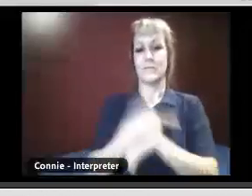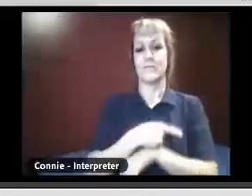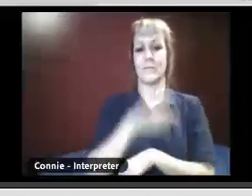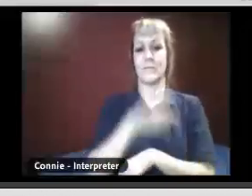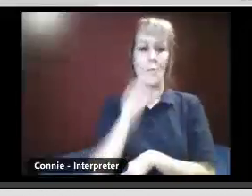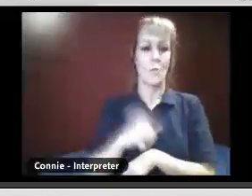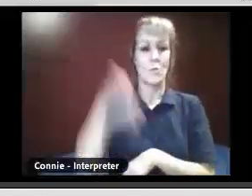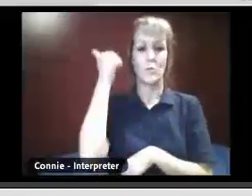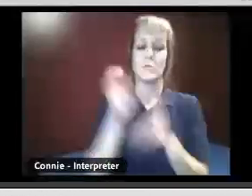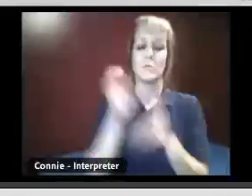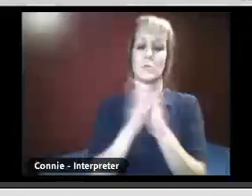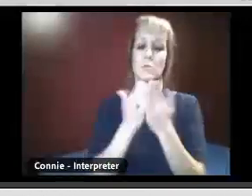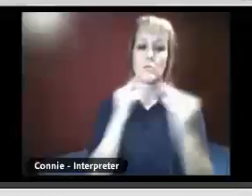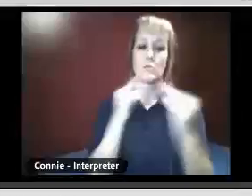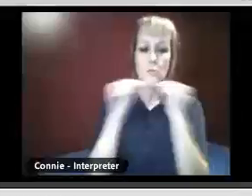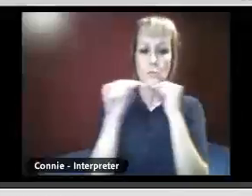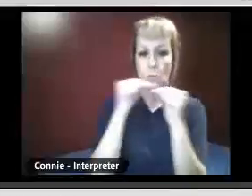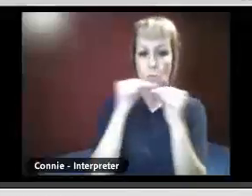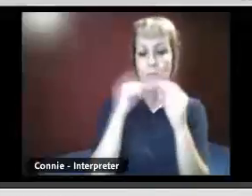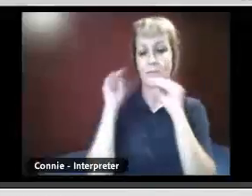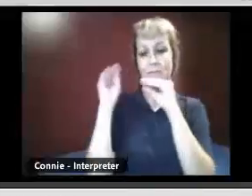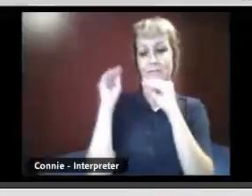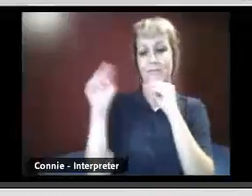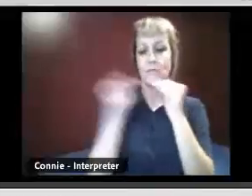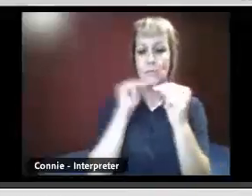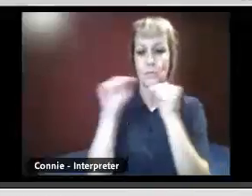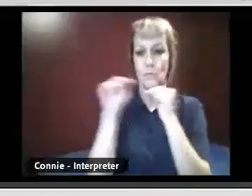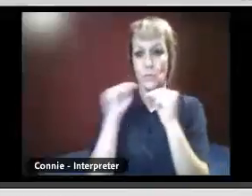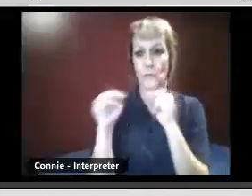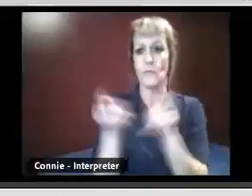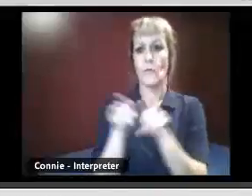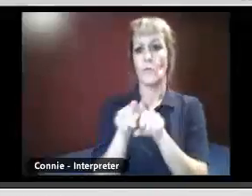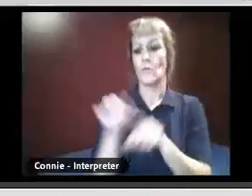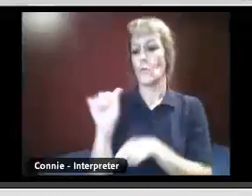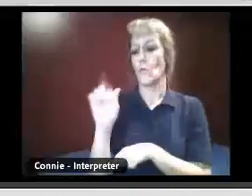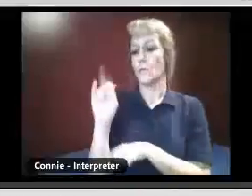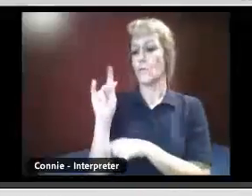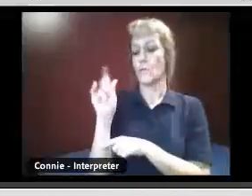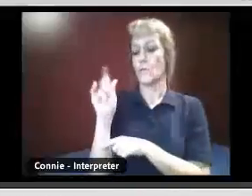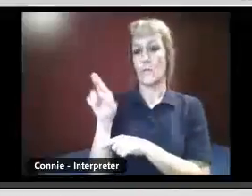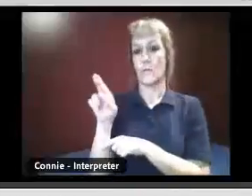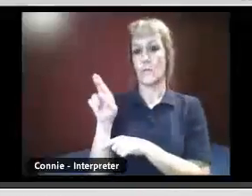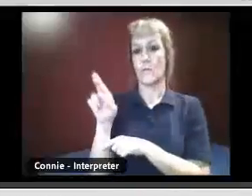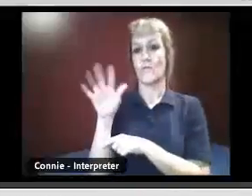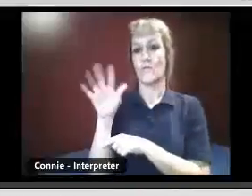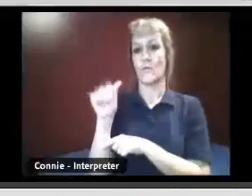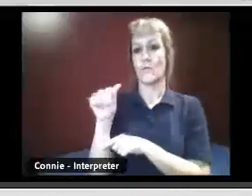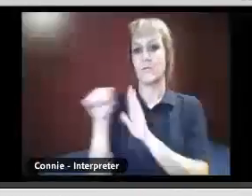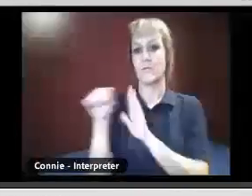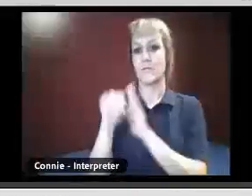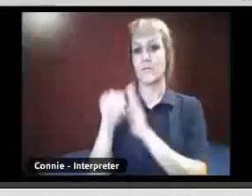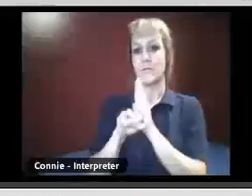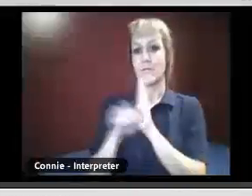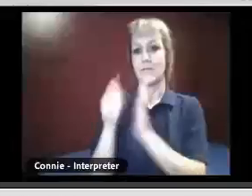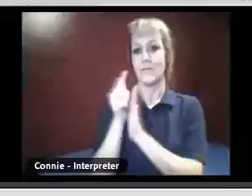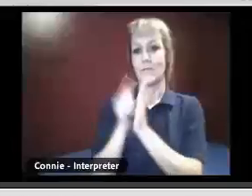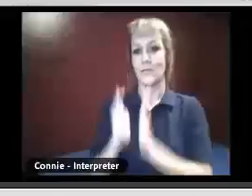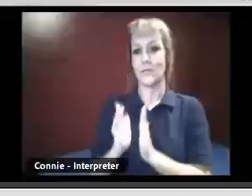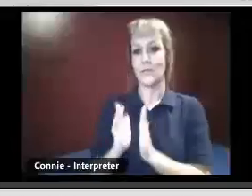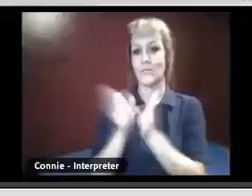in negotiation. I teach negotiation. I'm also an arbitrator with the Florida State Attorney General's office, and